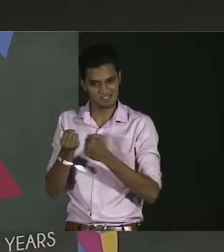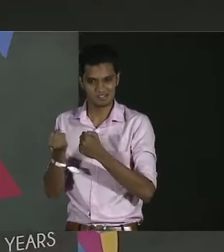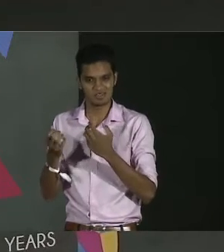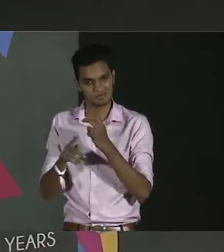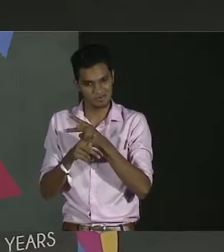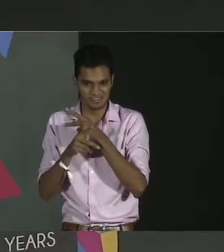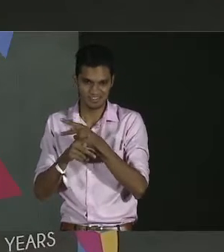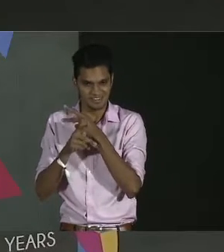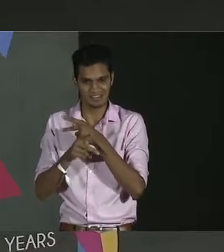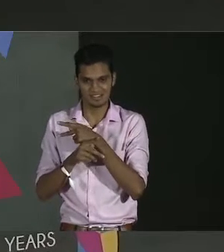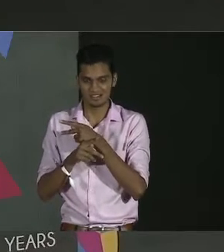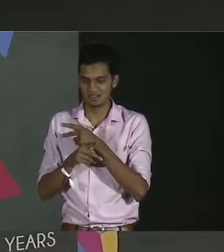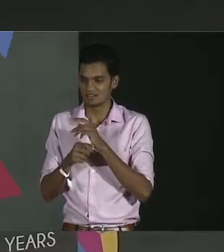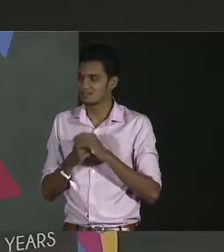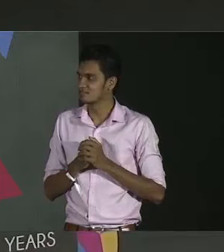appear outwardly strong.